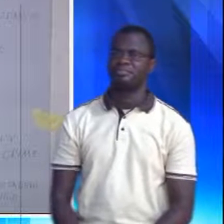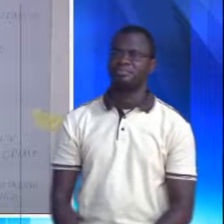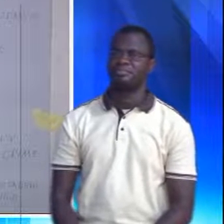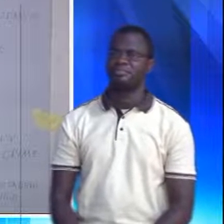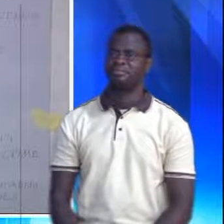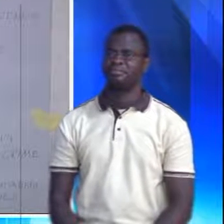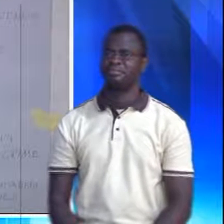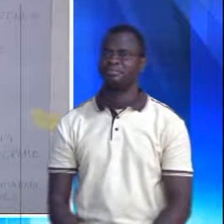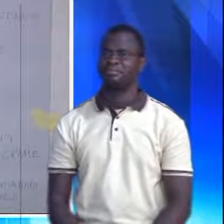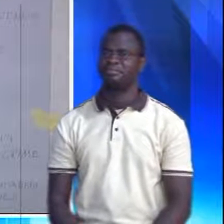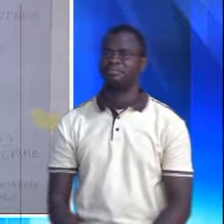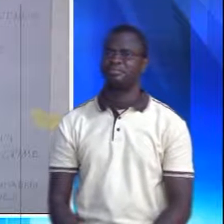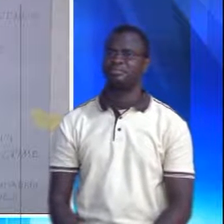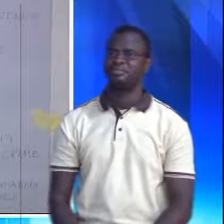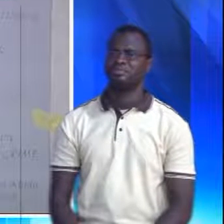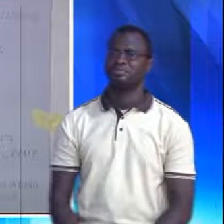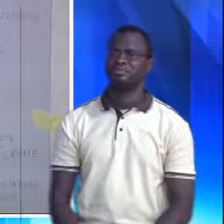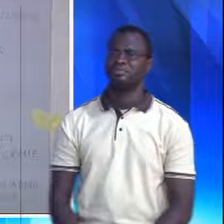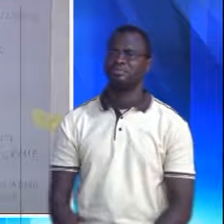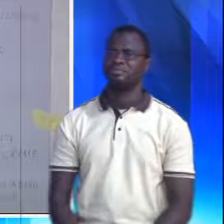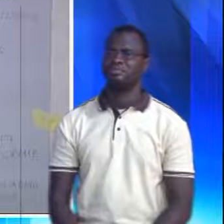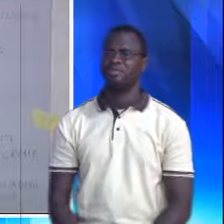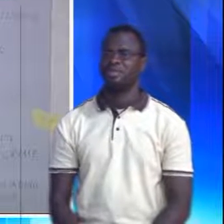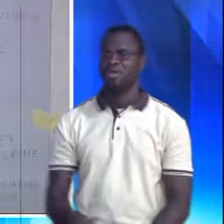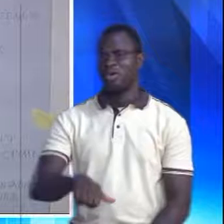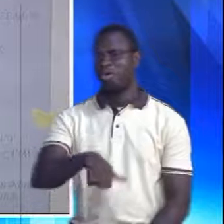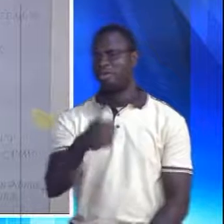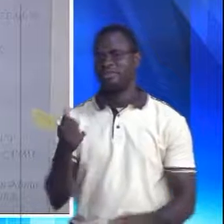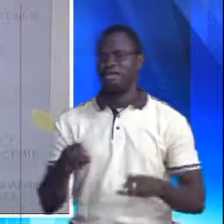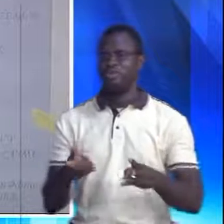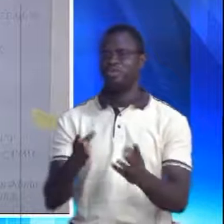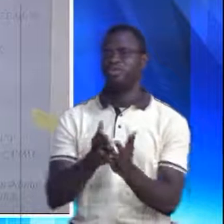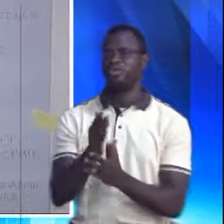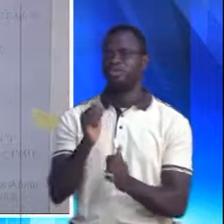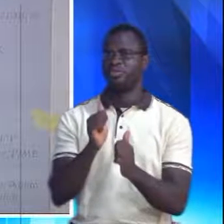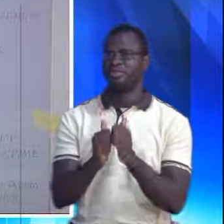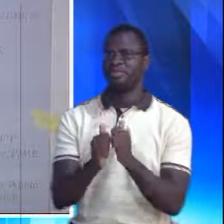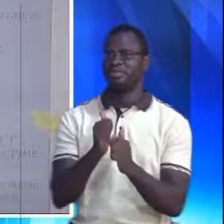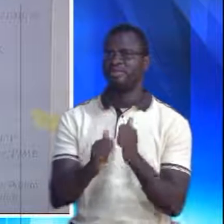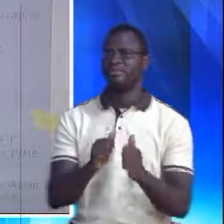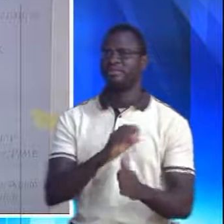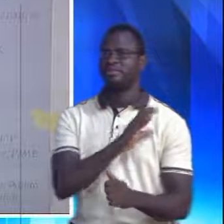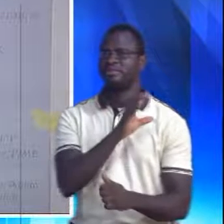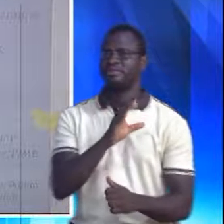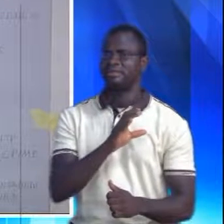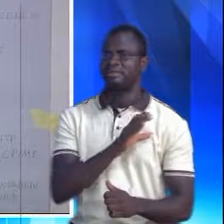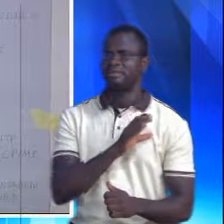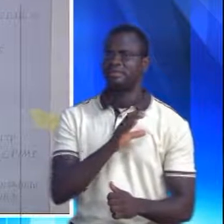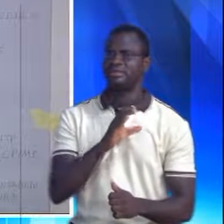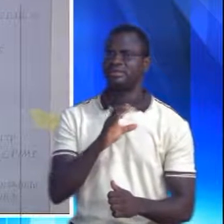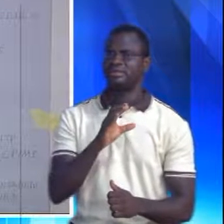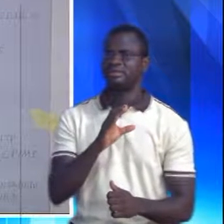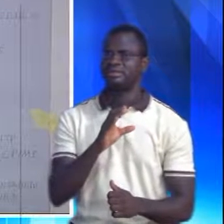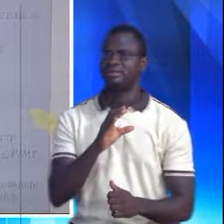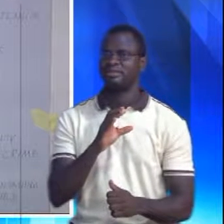when a person is suffering from a disease. Somebody is suffering from a disease. That person